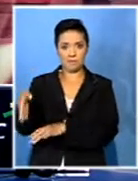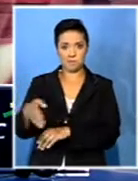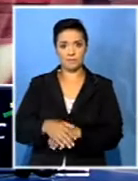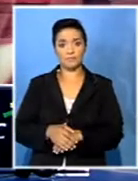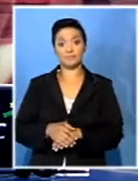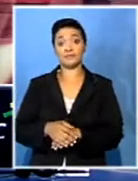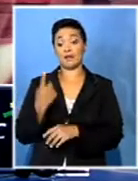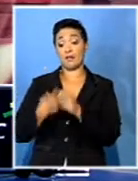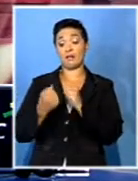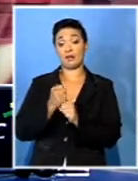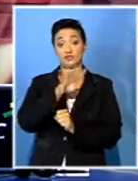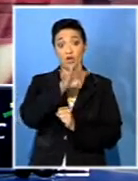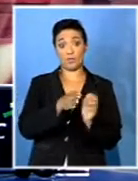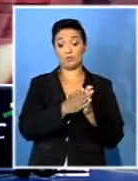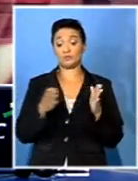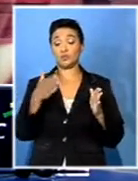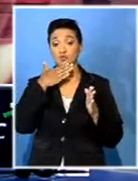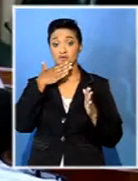to December of last year.